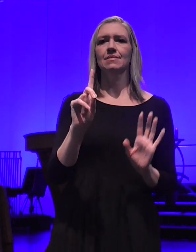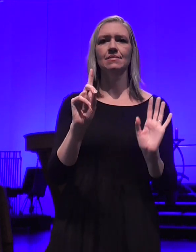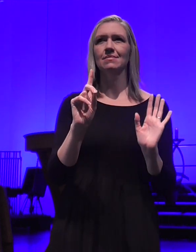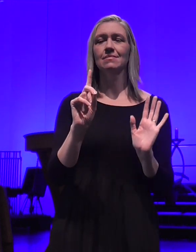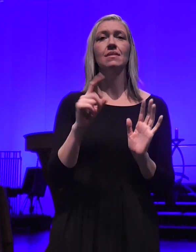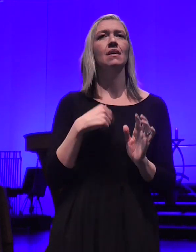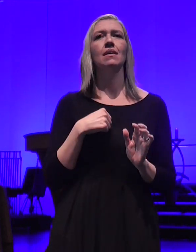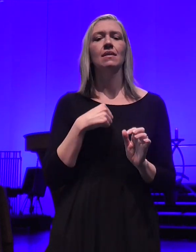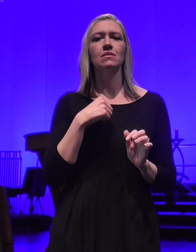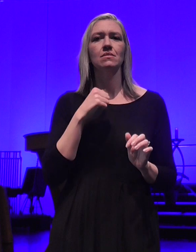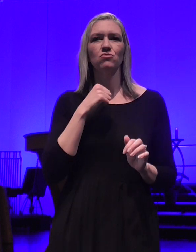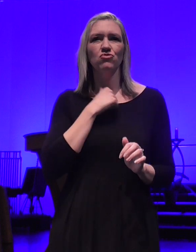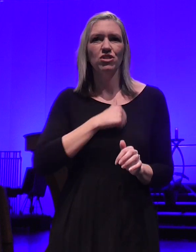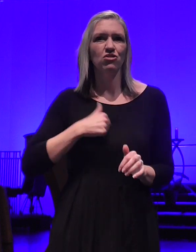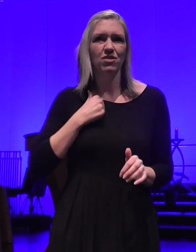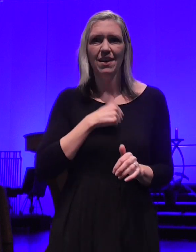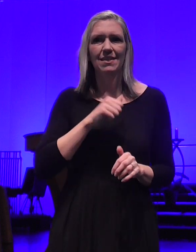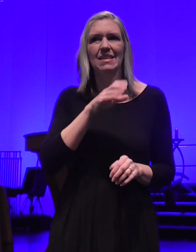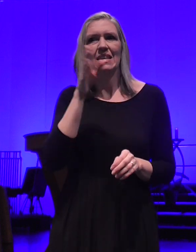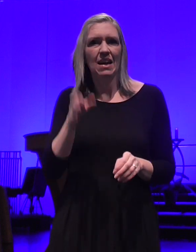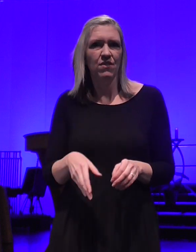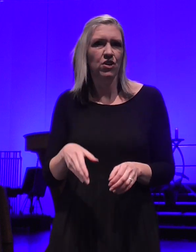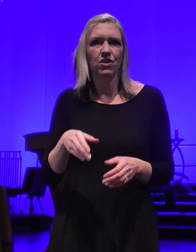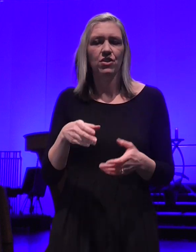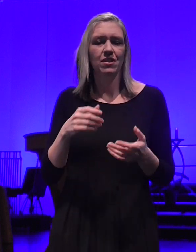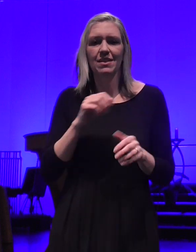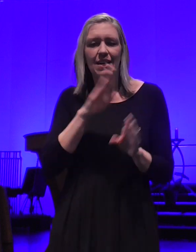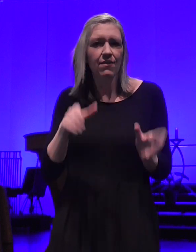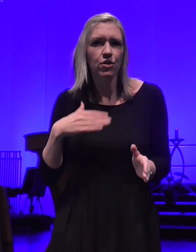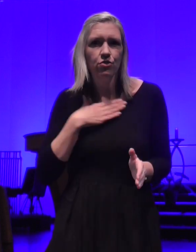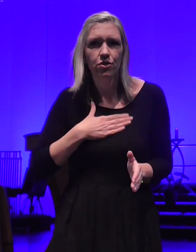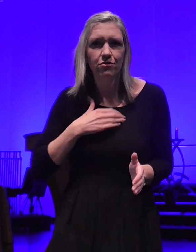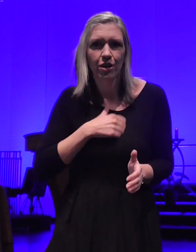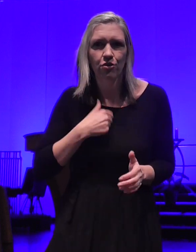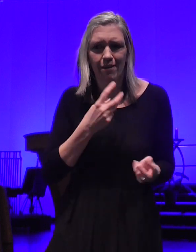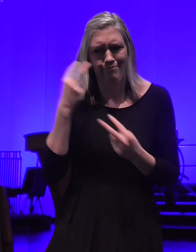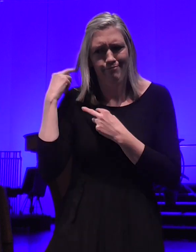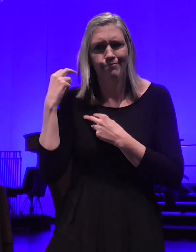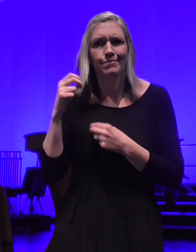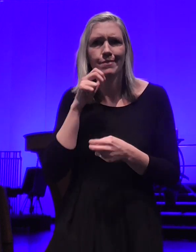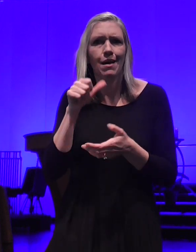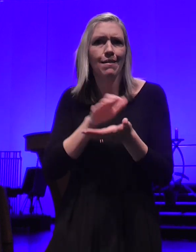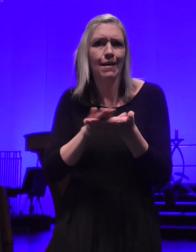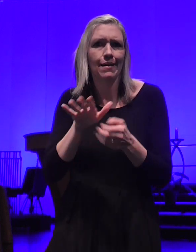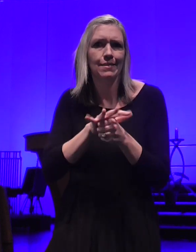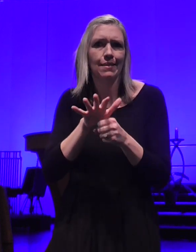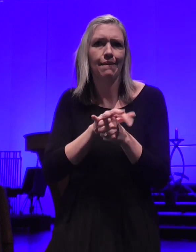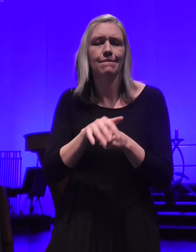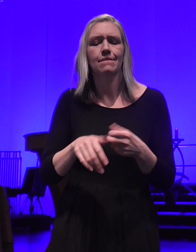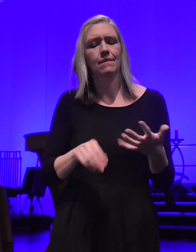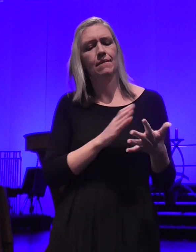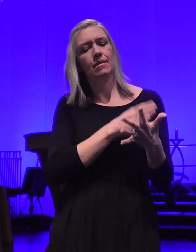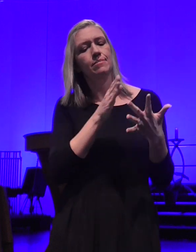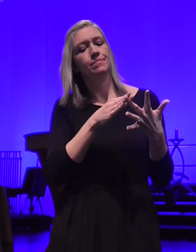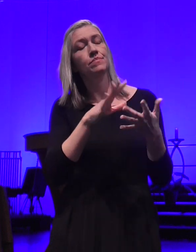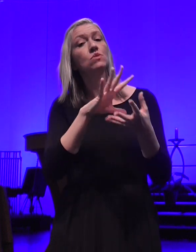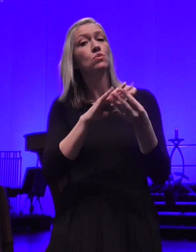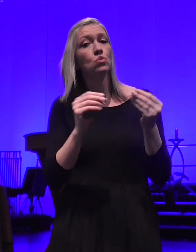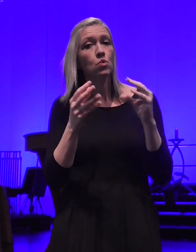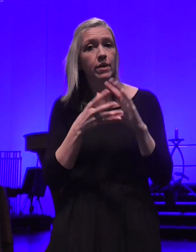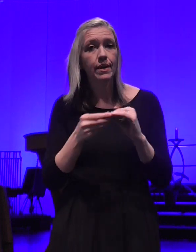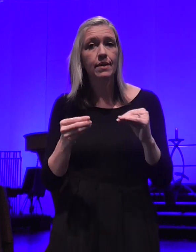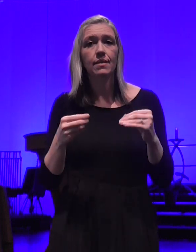in my life never being kind. Embrace story this year. Allow it to fill your life with